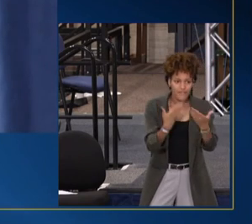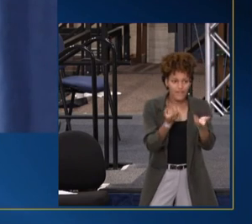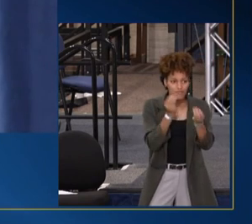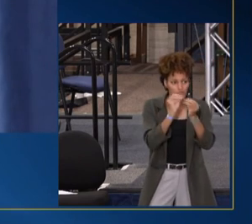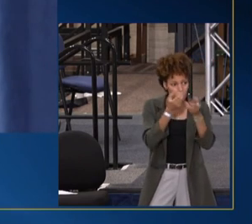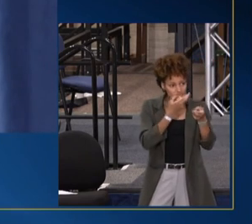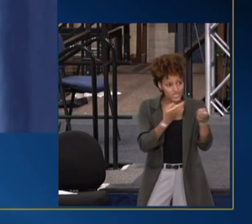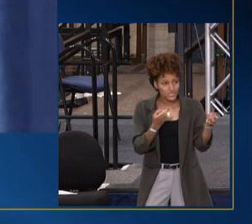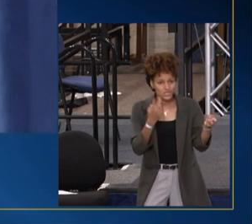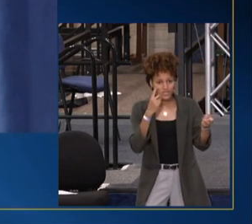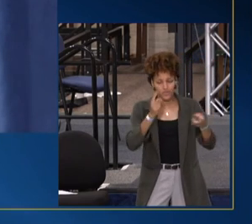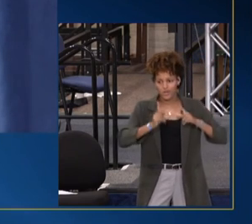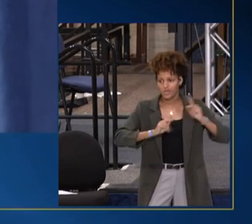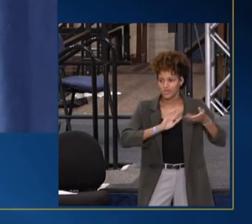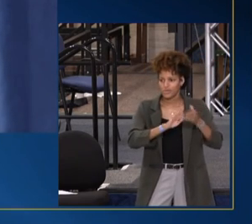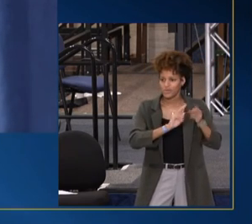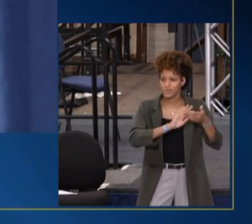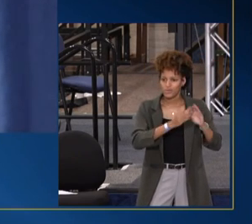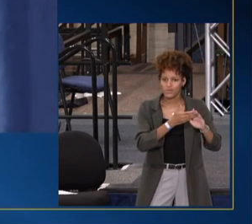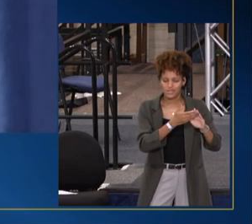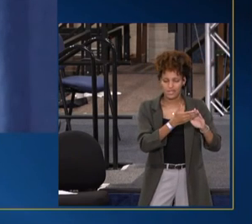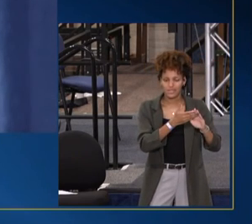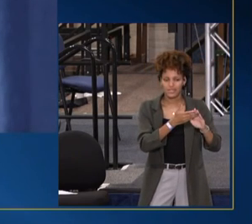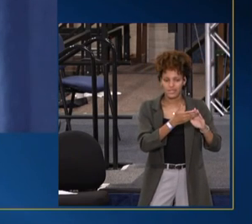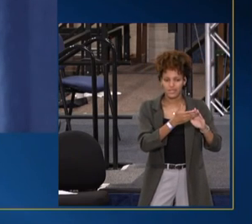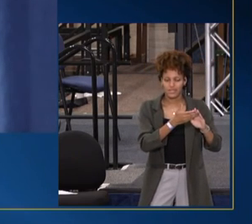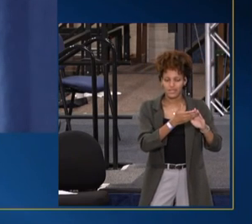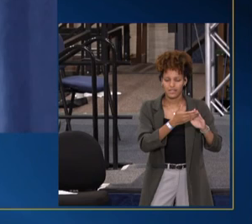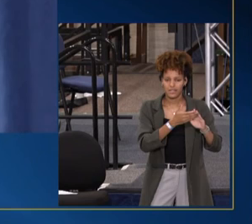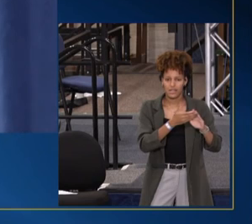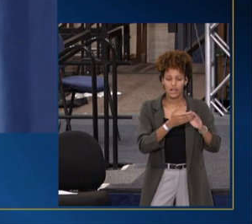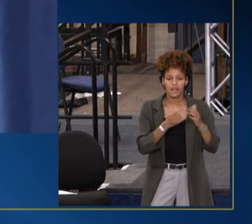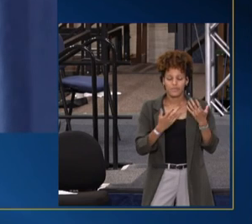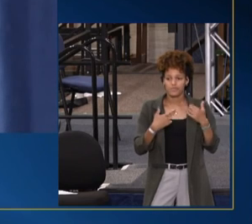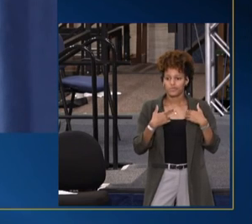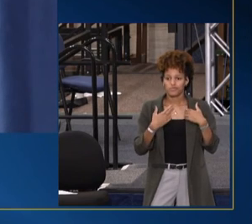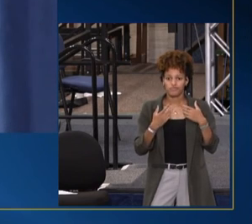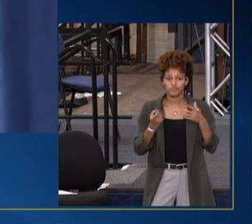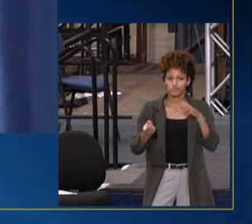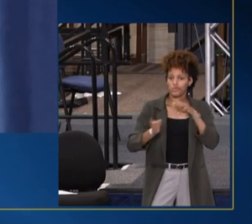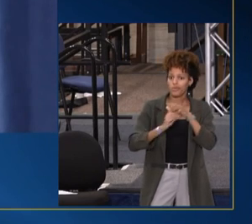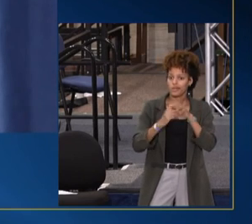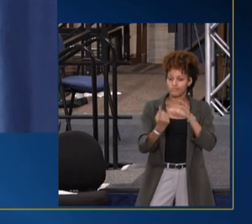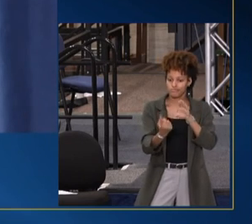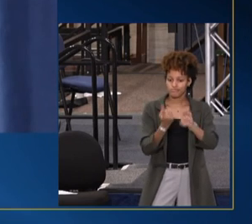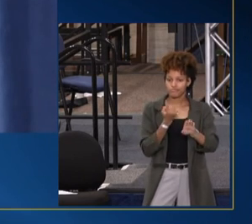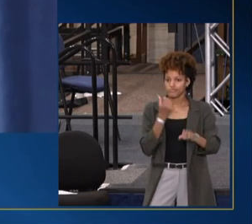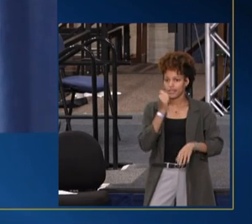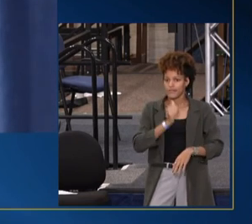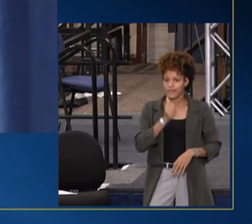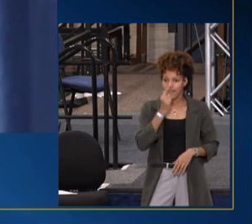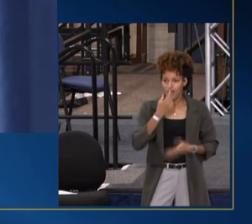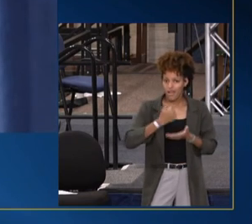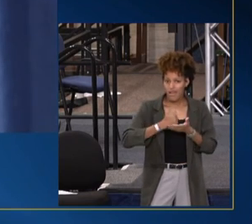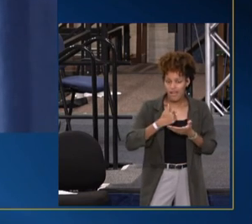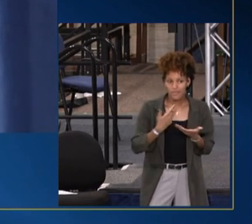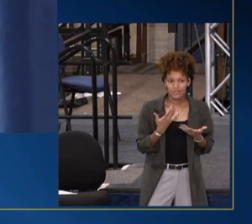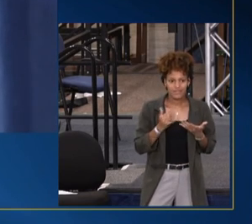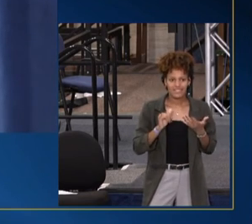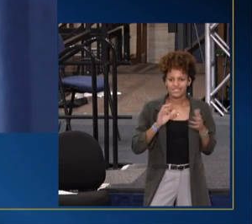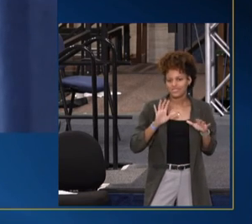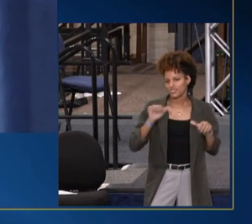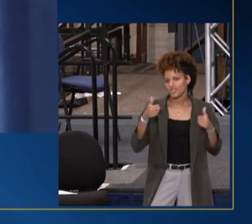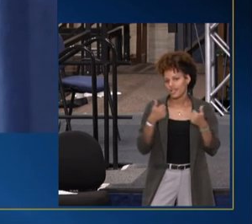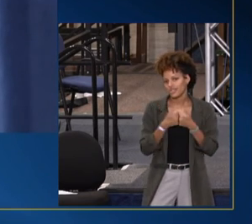more resources for the community members that are walking in our doors every single day for help is always going to be